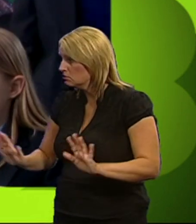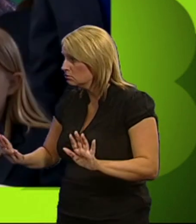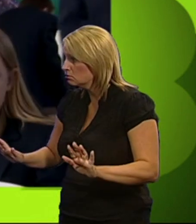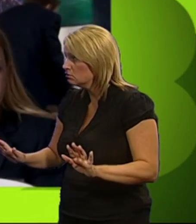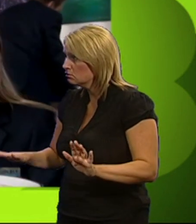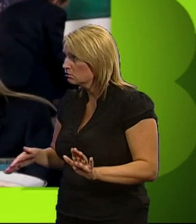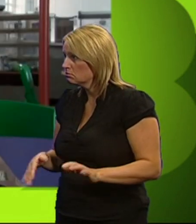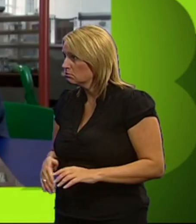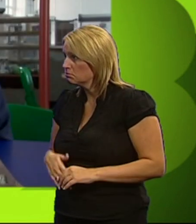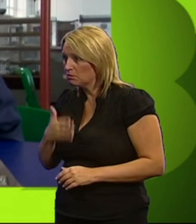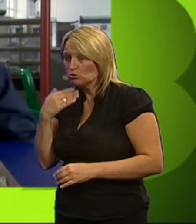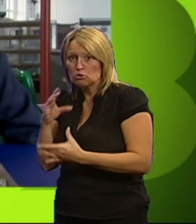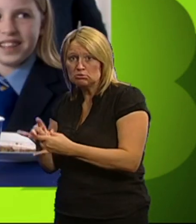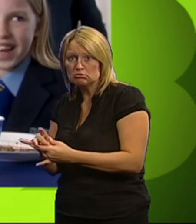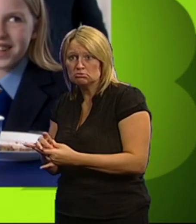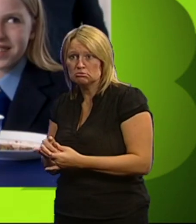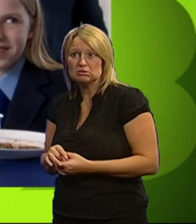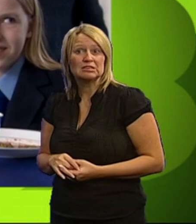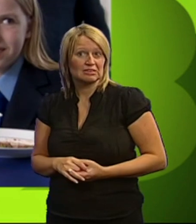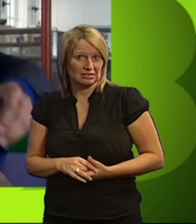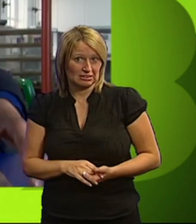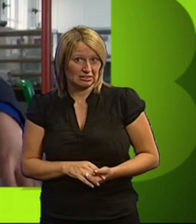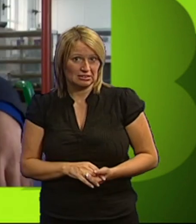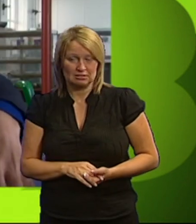dudes. Mind if I join you? Yes.